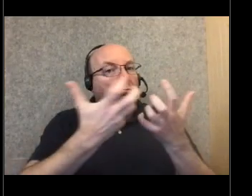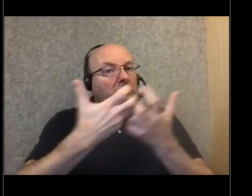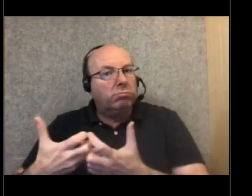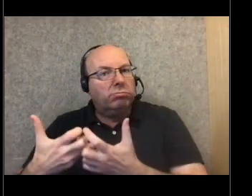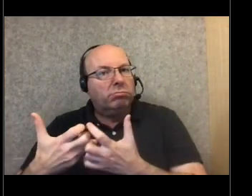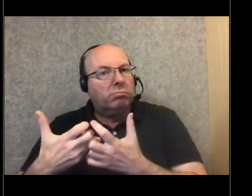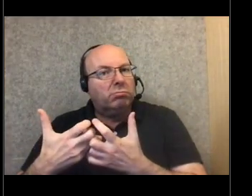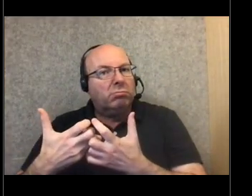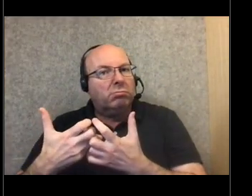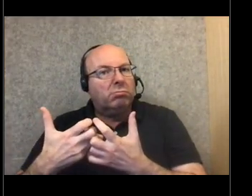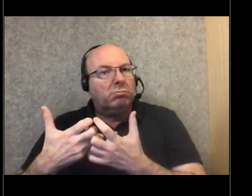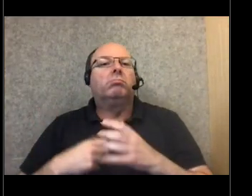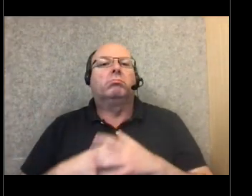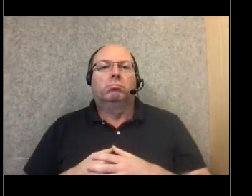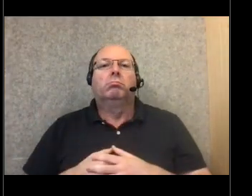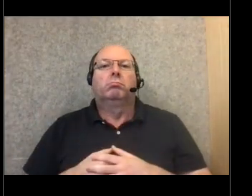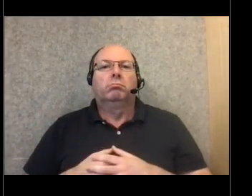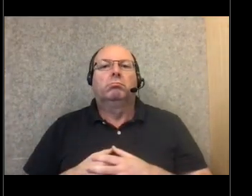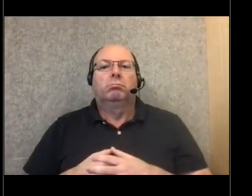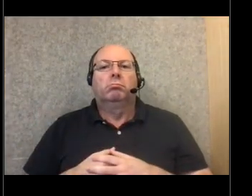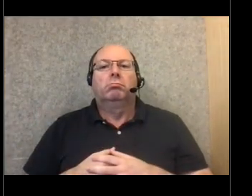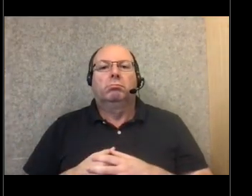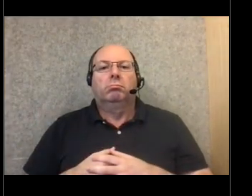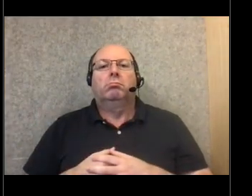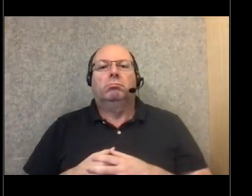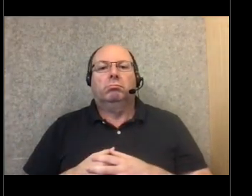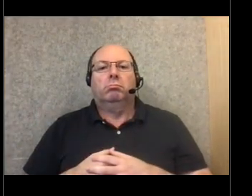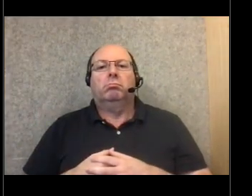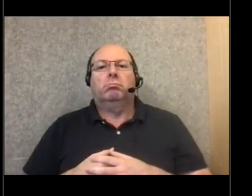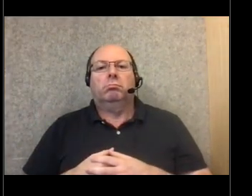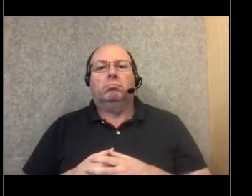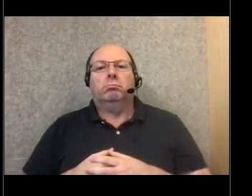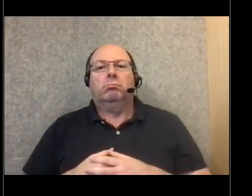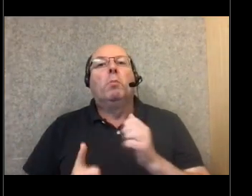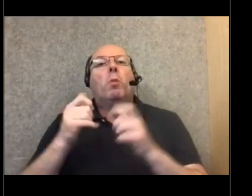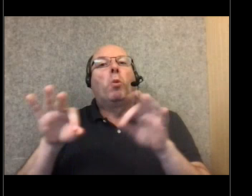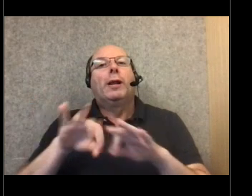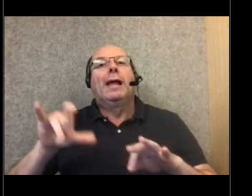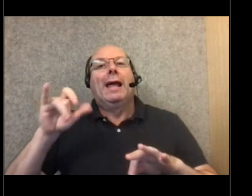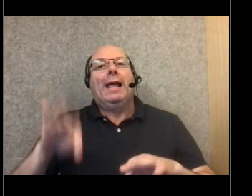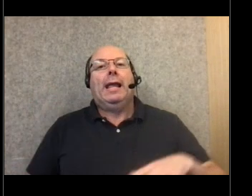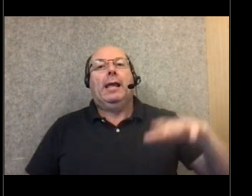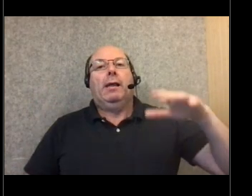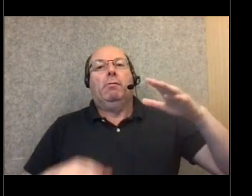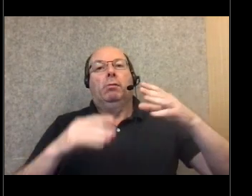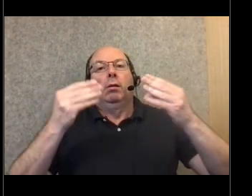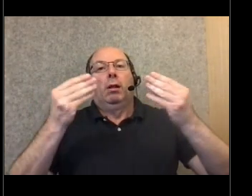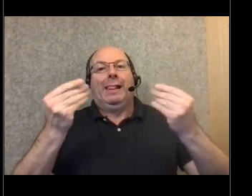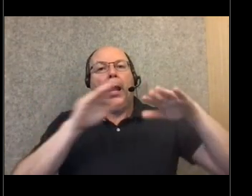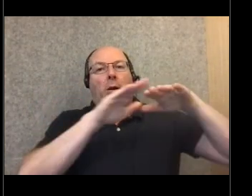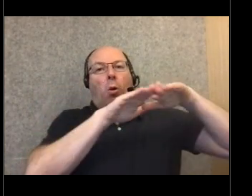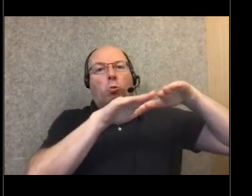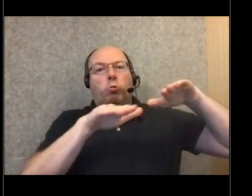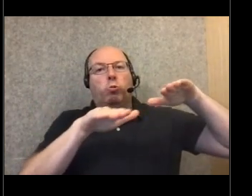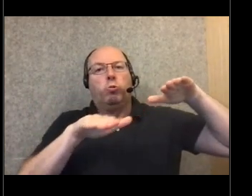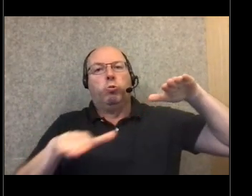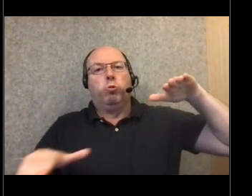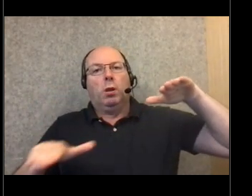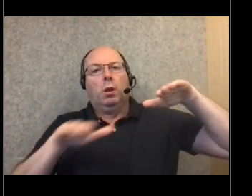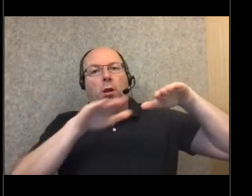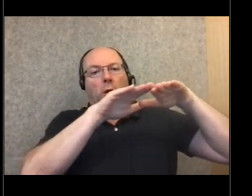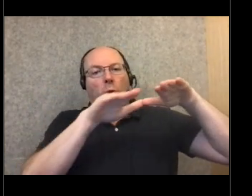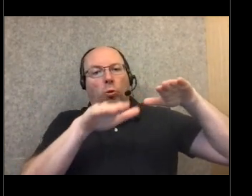This is especially important on sloping sites where careful initial planning